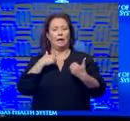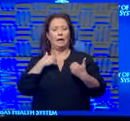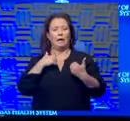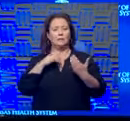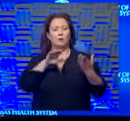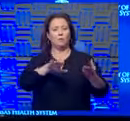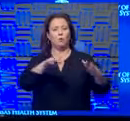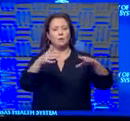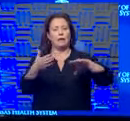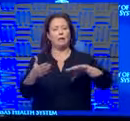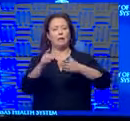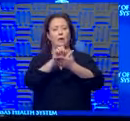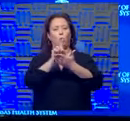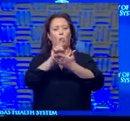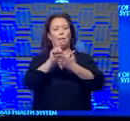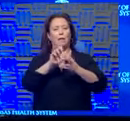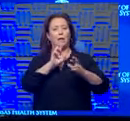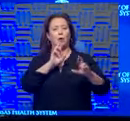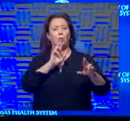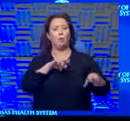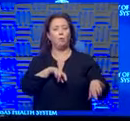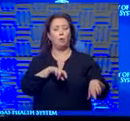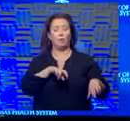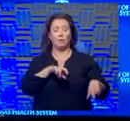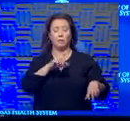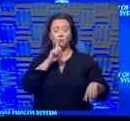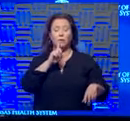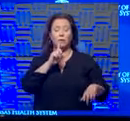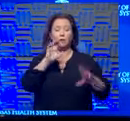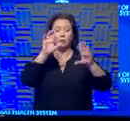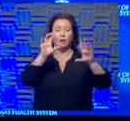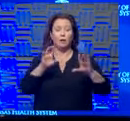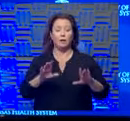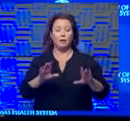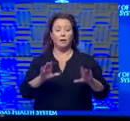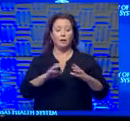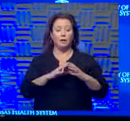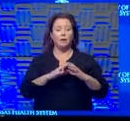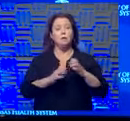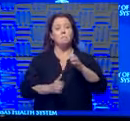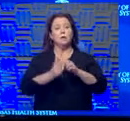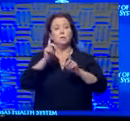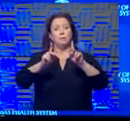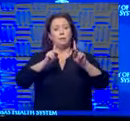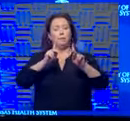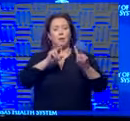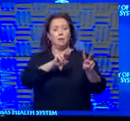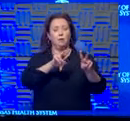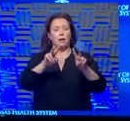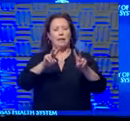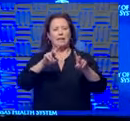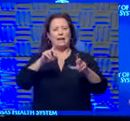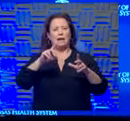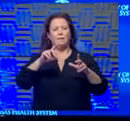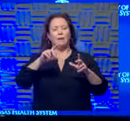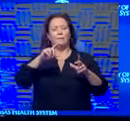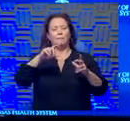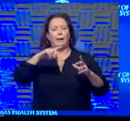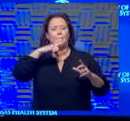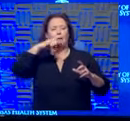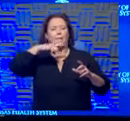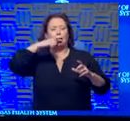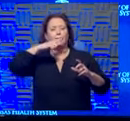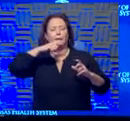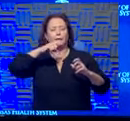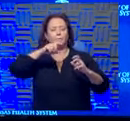Morbidity Mortality Weekly Report, that's really good. And I think most people can get it, and they have a public-facing portion of it that's